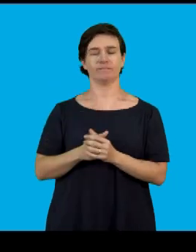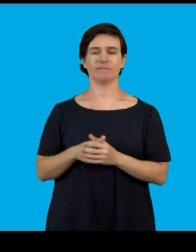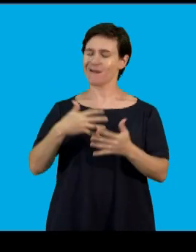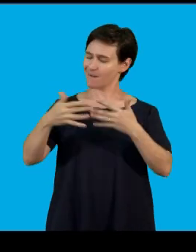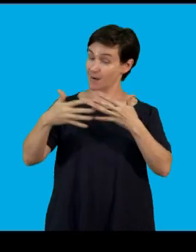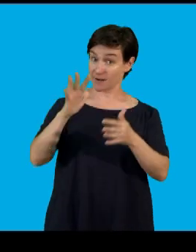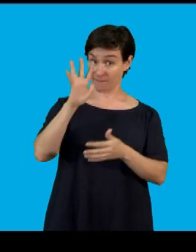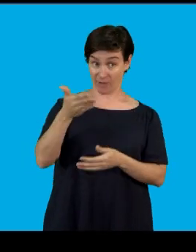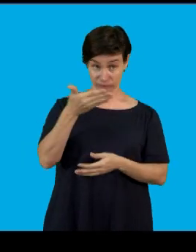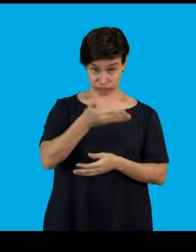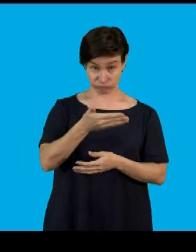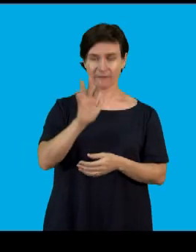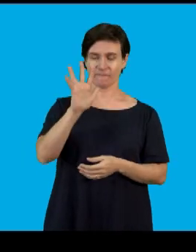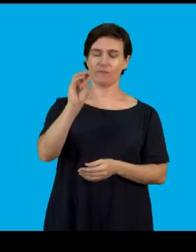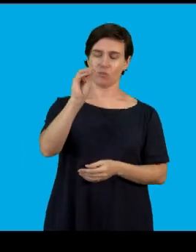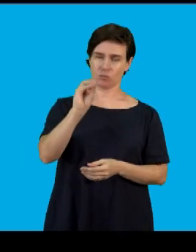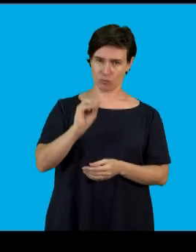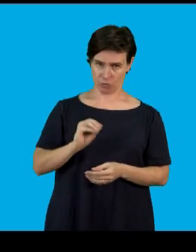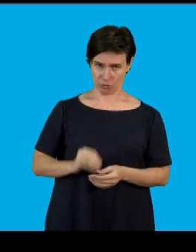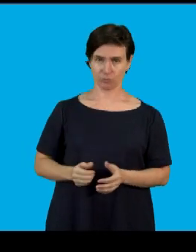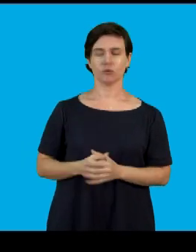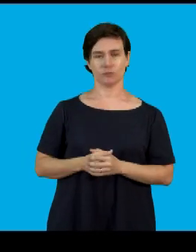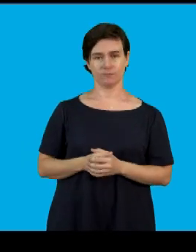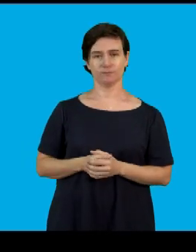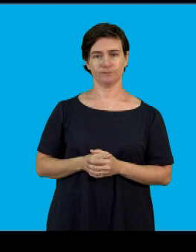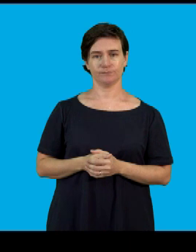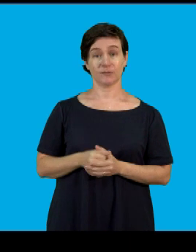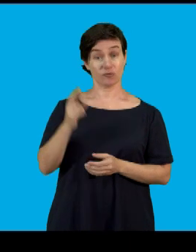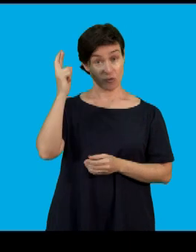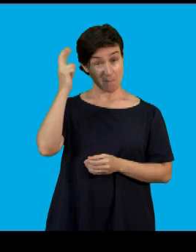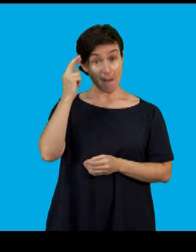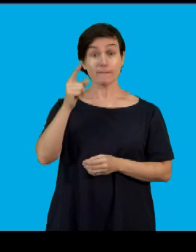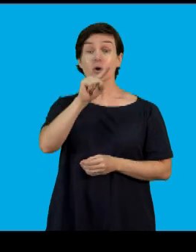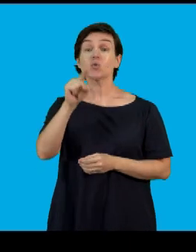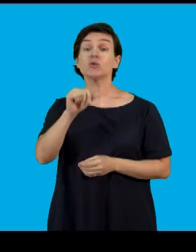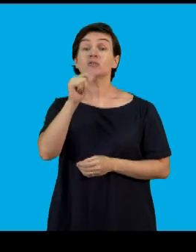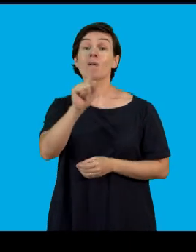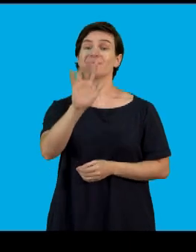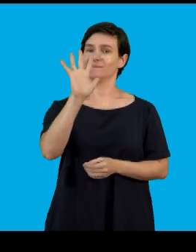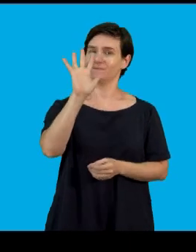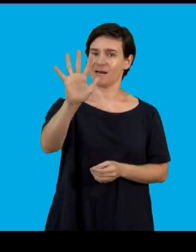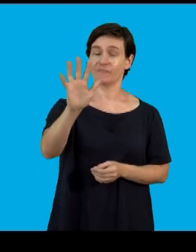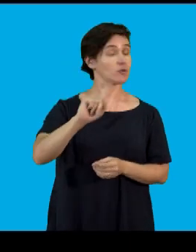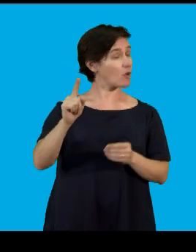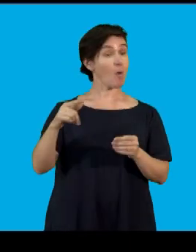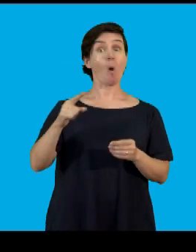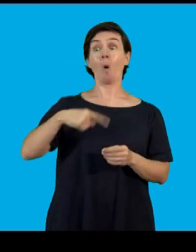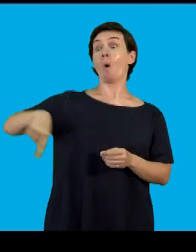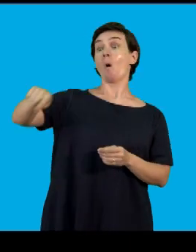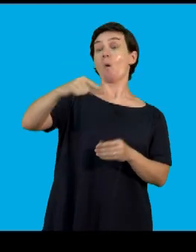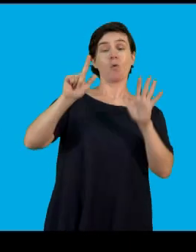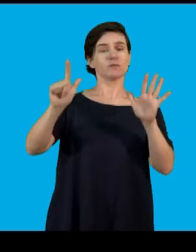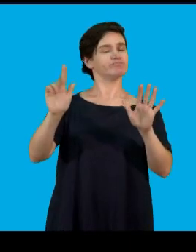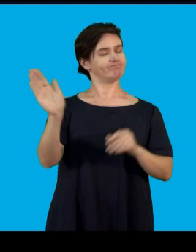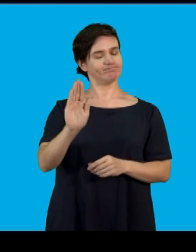this I will not even look at. I'm just taking the first 5 because you were told that they need 5. The question says